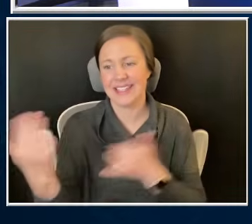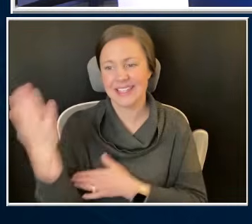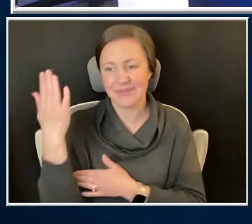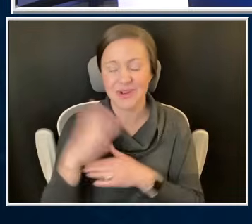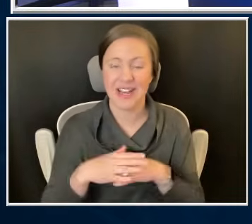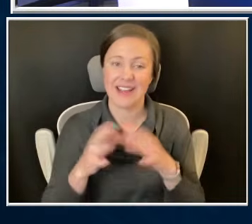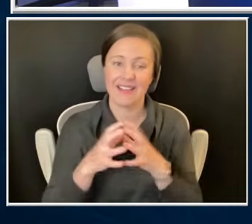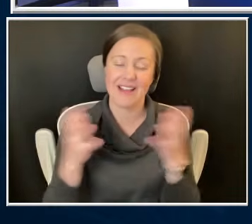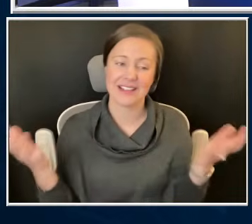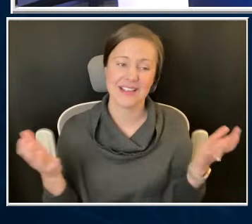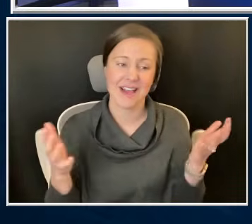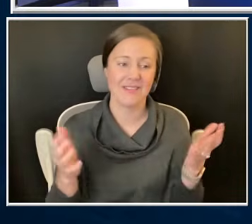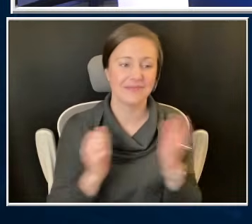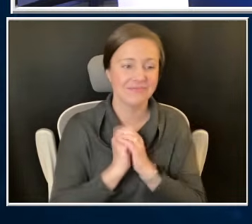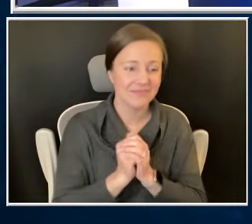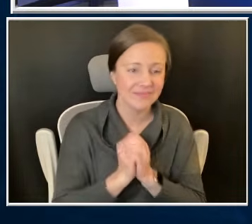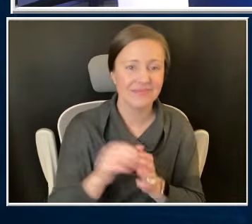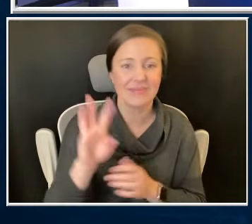wishes.